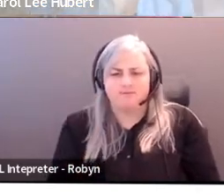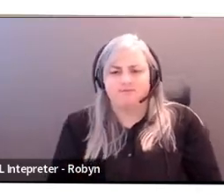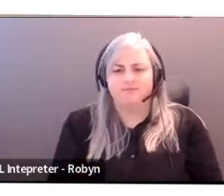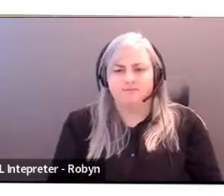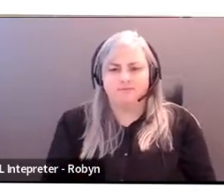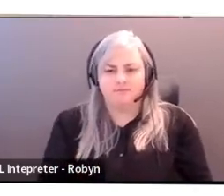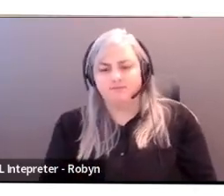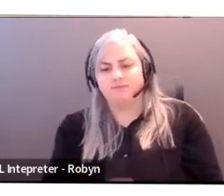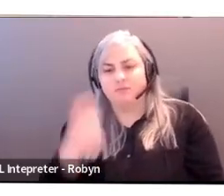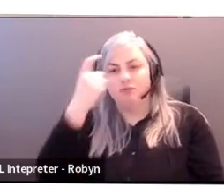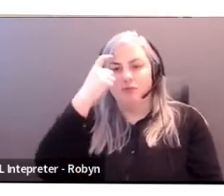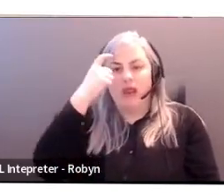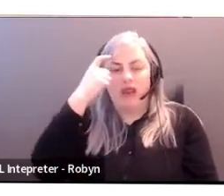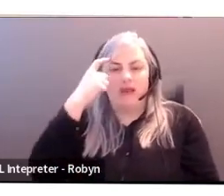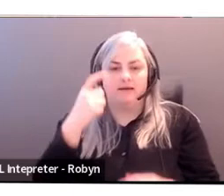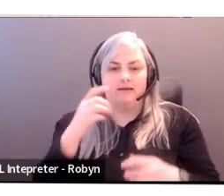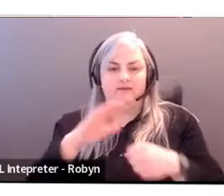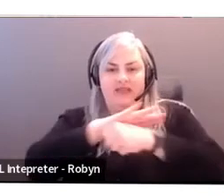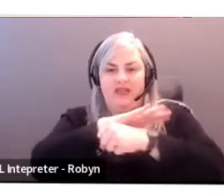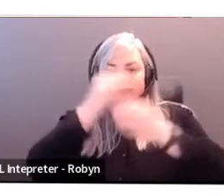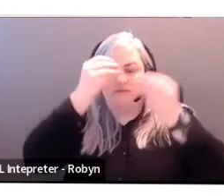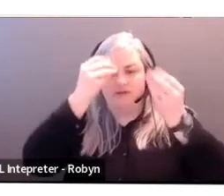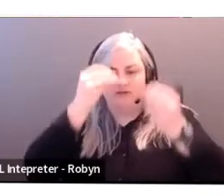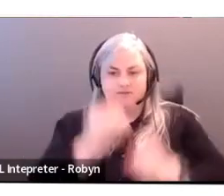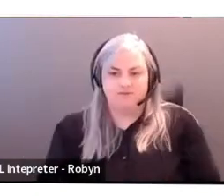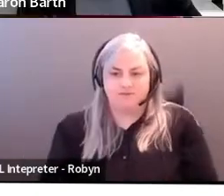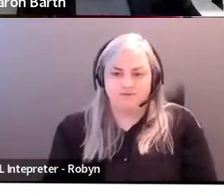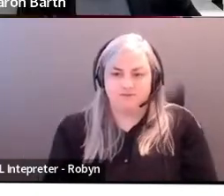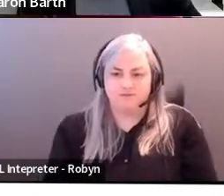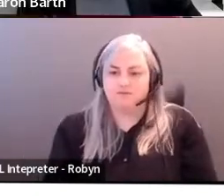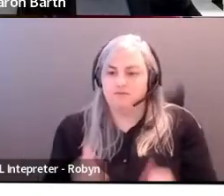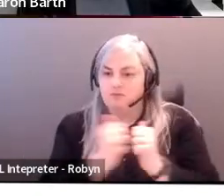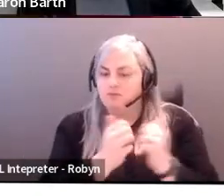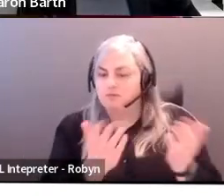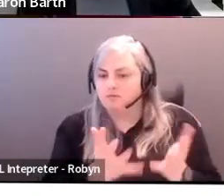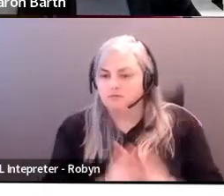No. Our brain is filling the information With what?